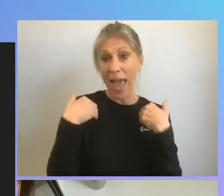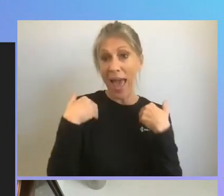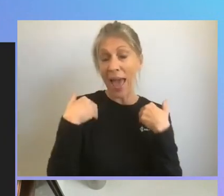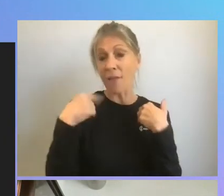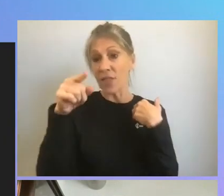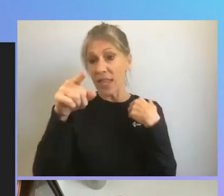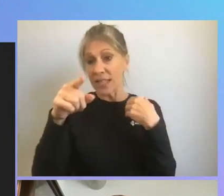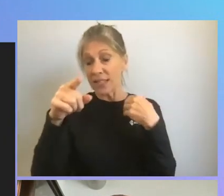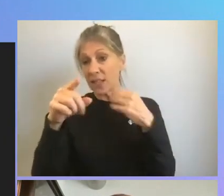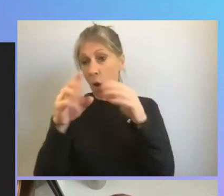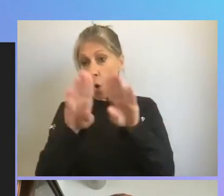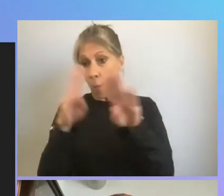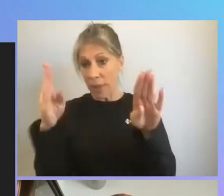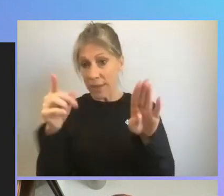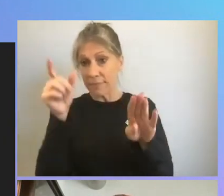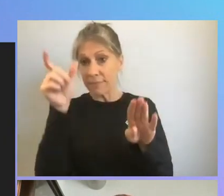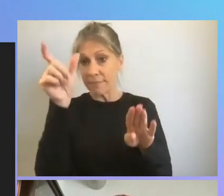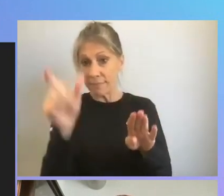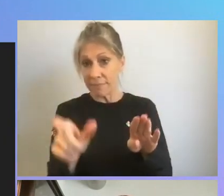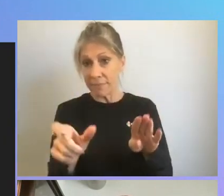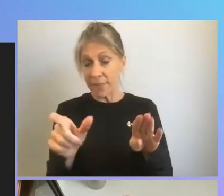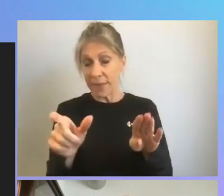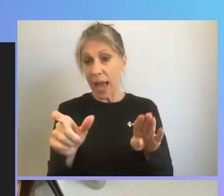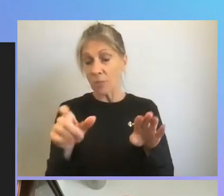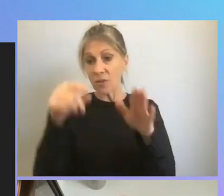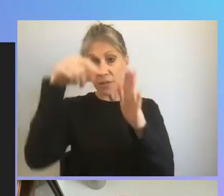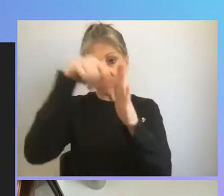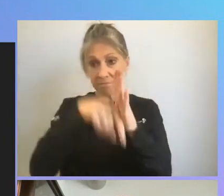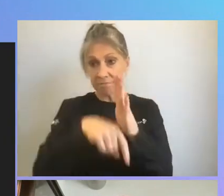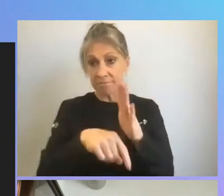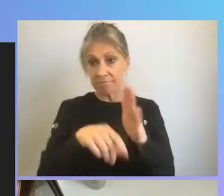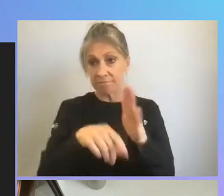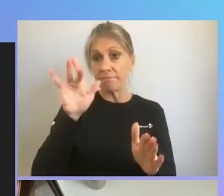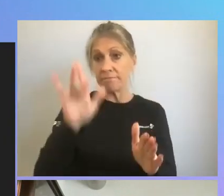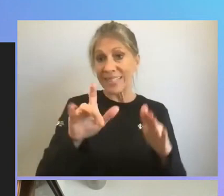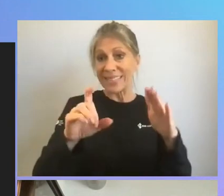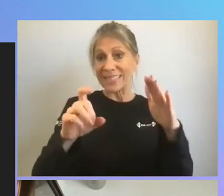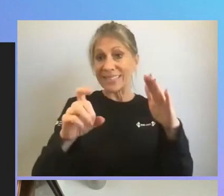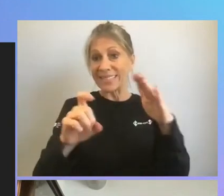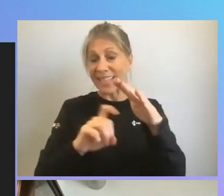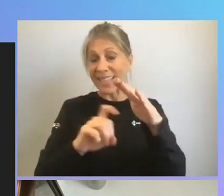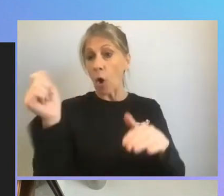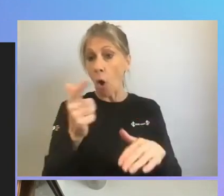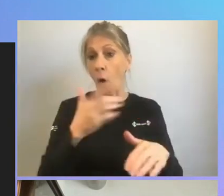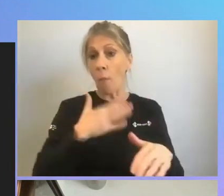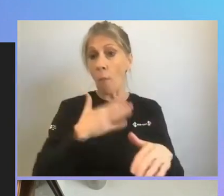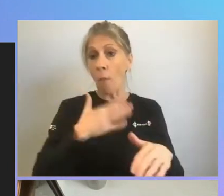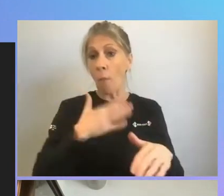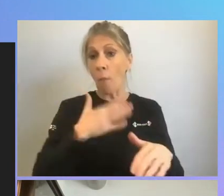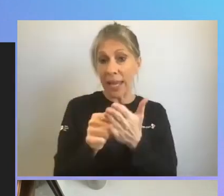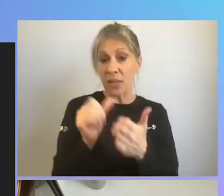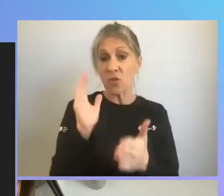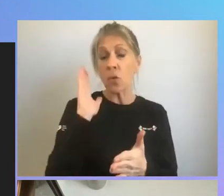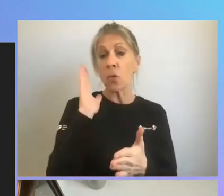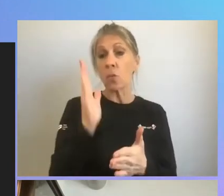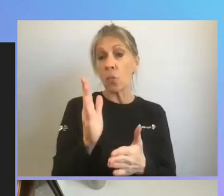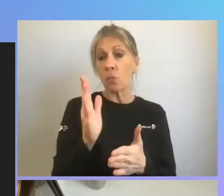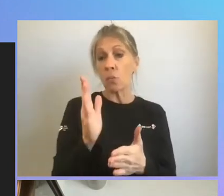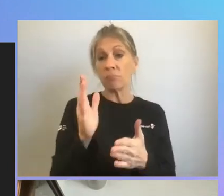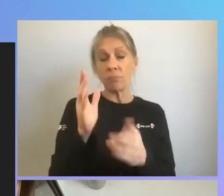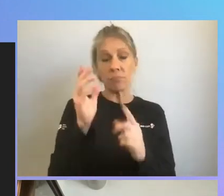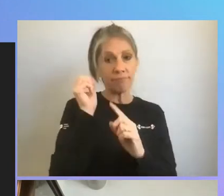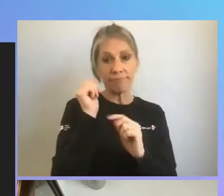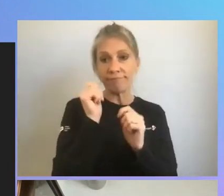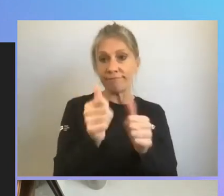open. And I'm just going to get right into it. I'm going to click scan all of my page, and it's going to work just like that Axe for Designer scan. Within a matter of a